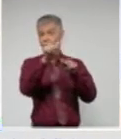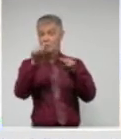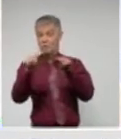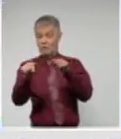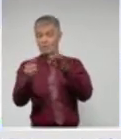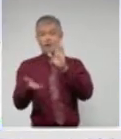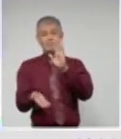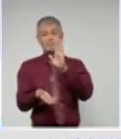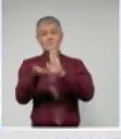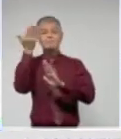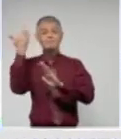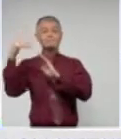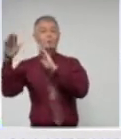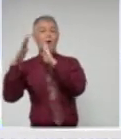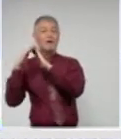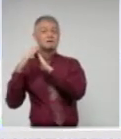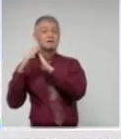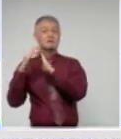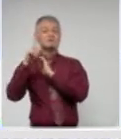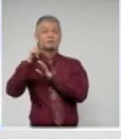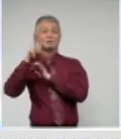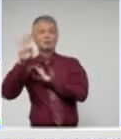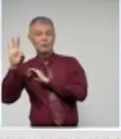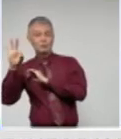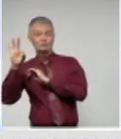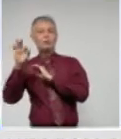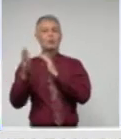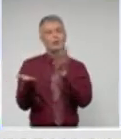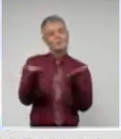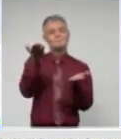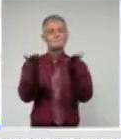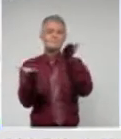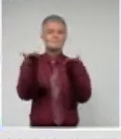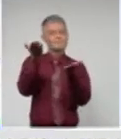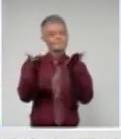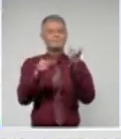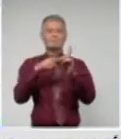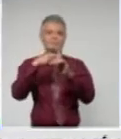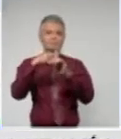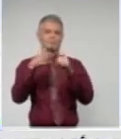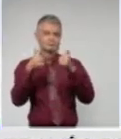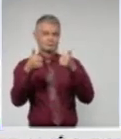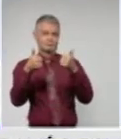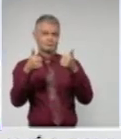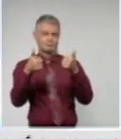86.7% of all confirmed cases in Cuba, have recovered from the virus.